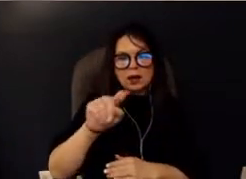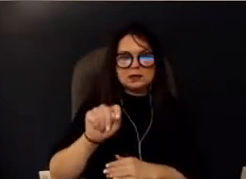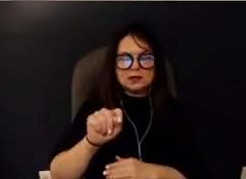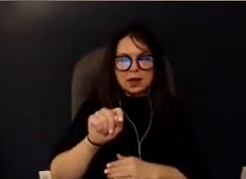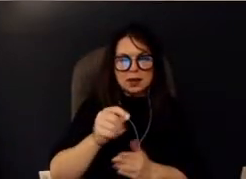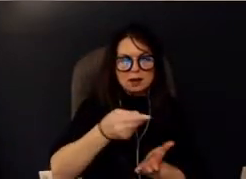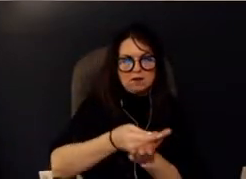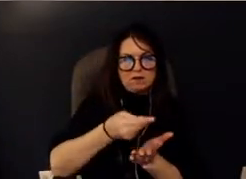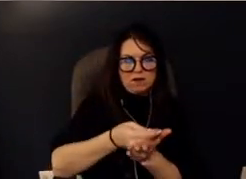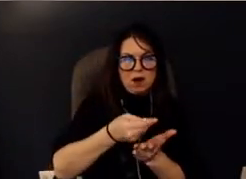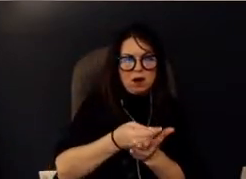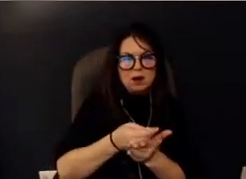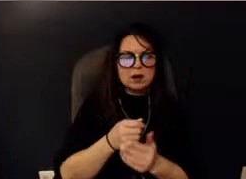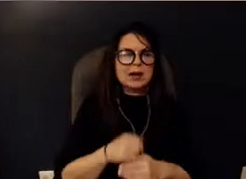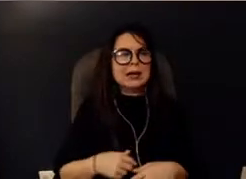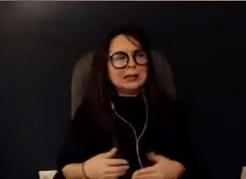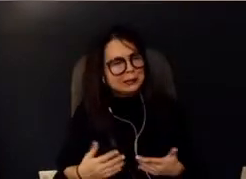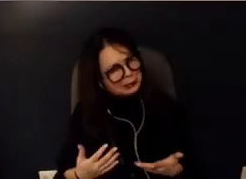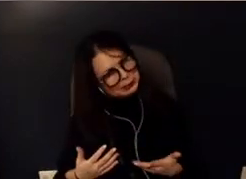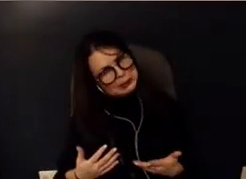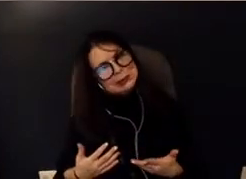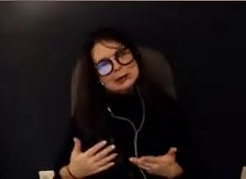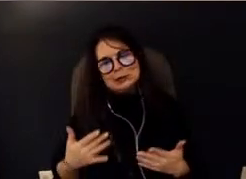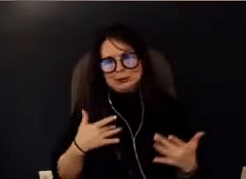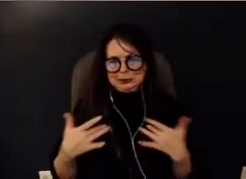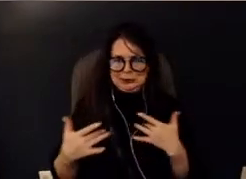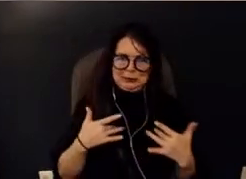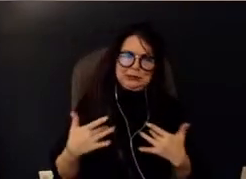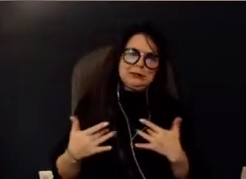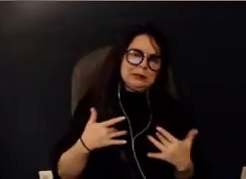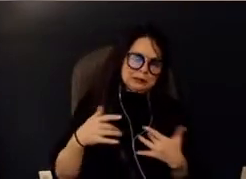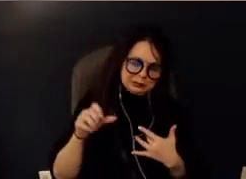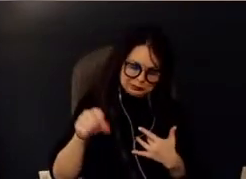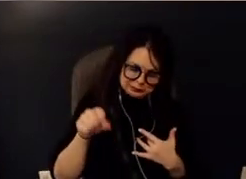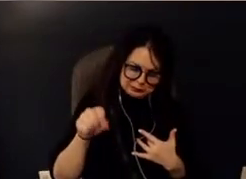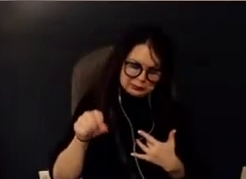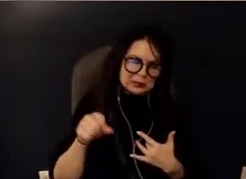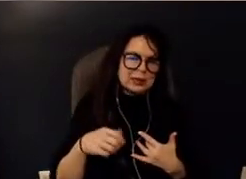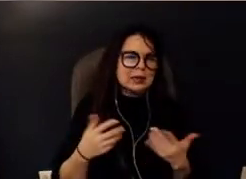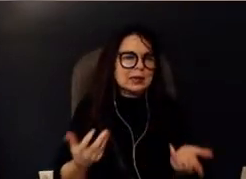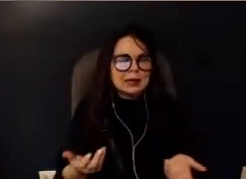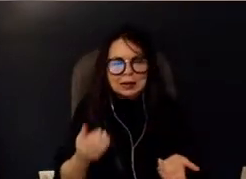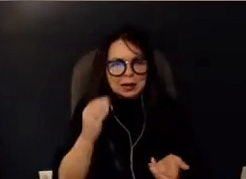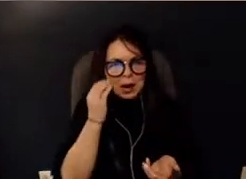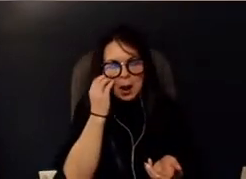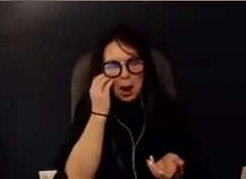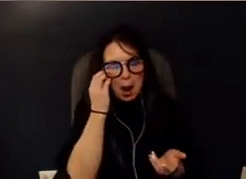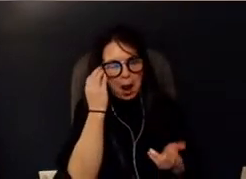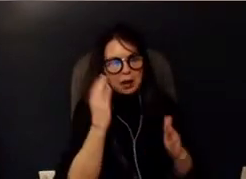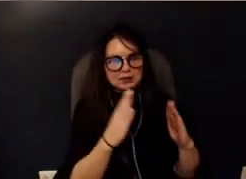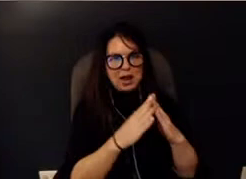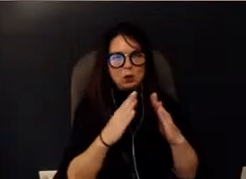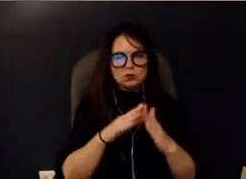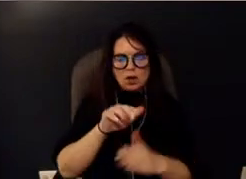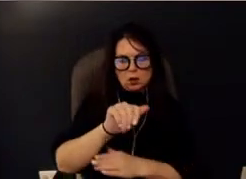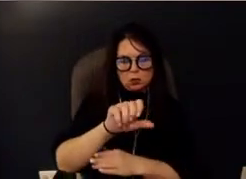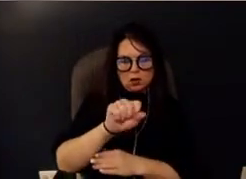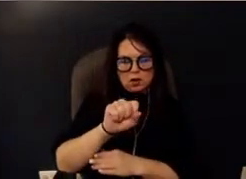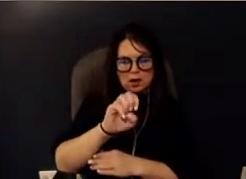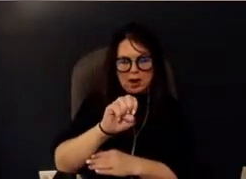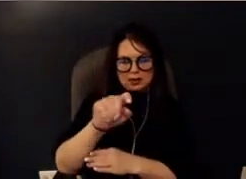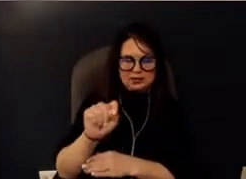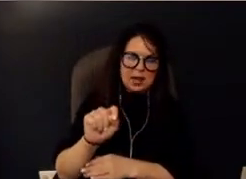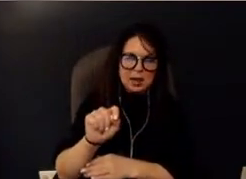troubling because, you know, the Downtown Assets Fund has taken